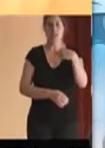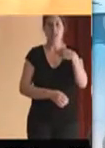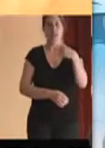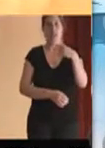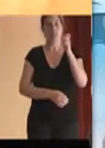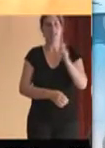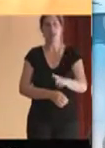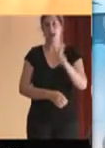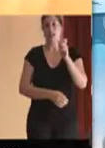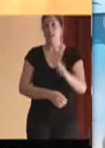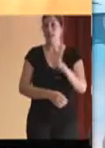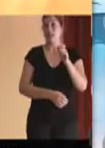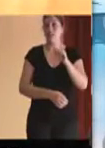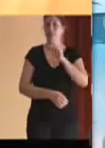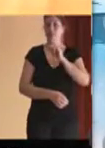The